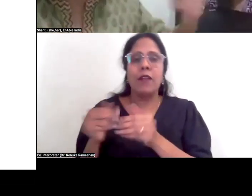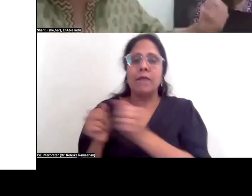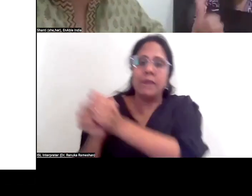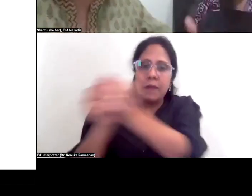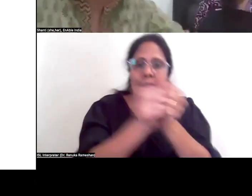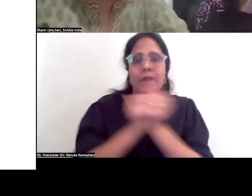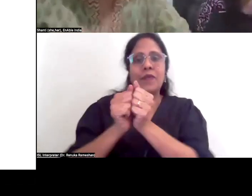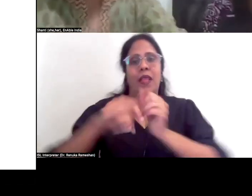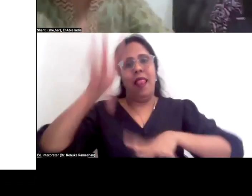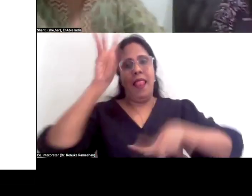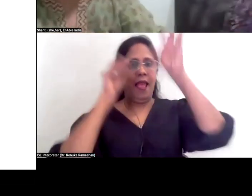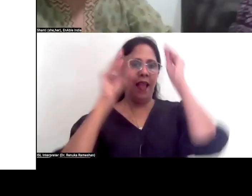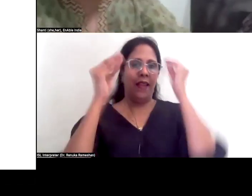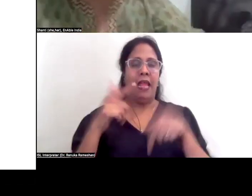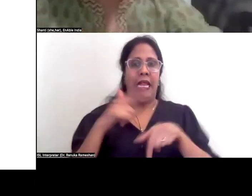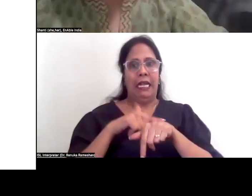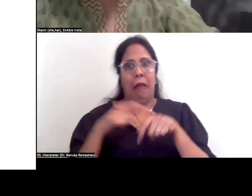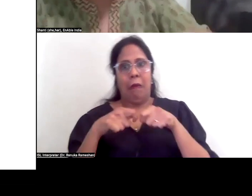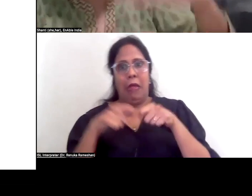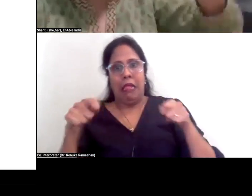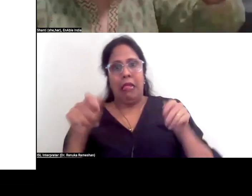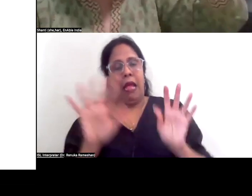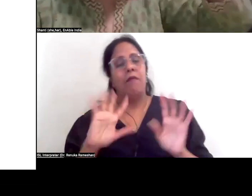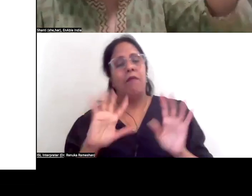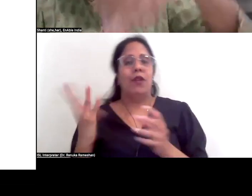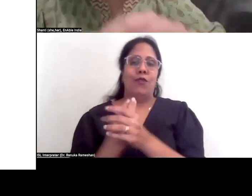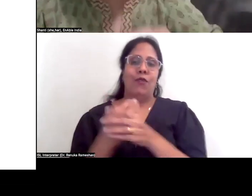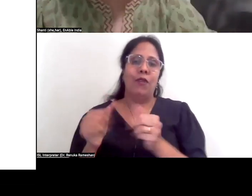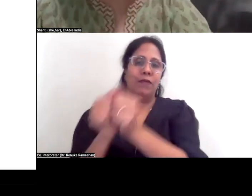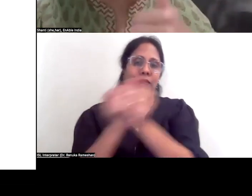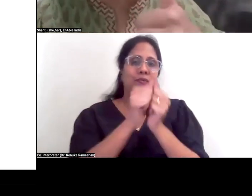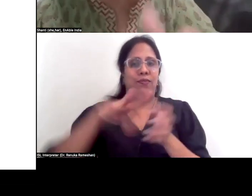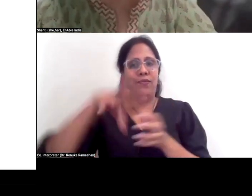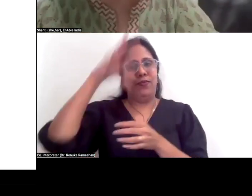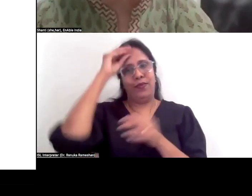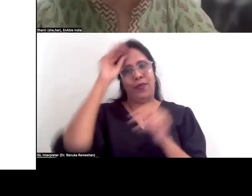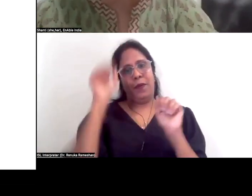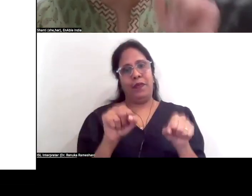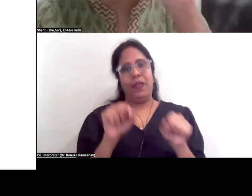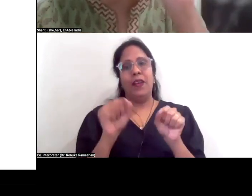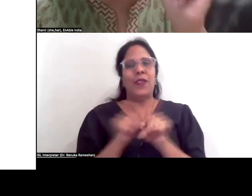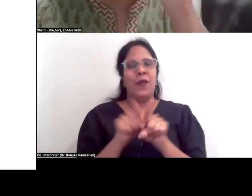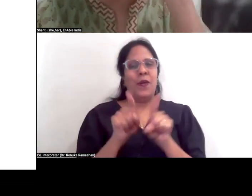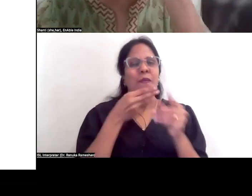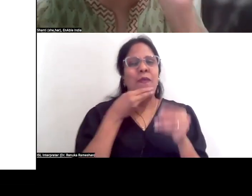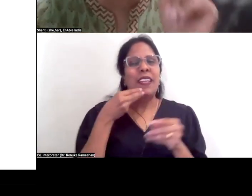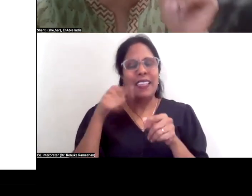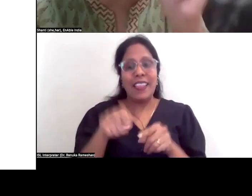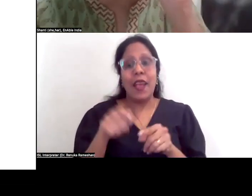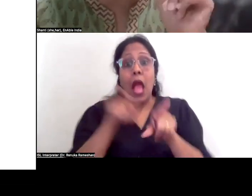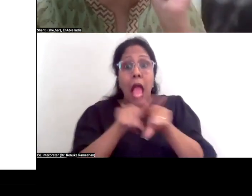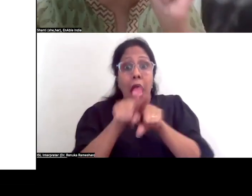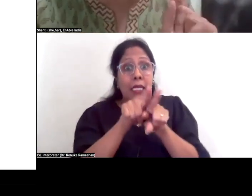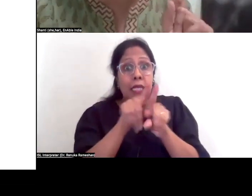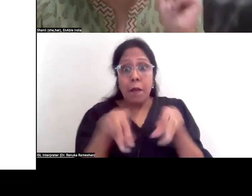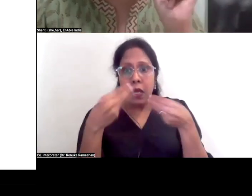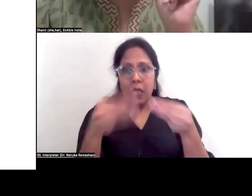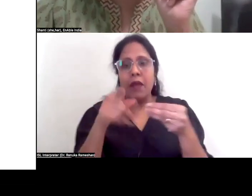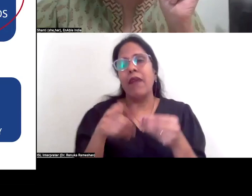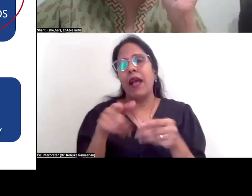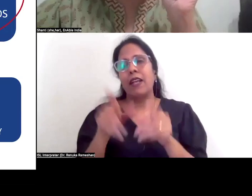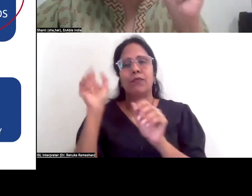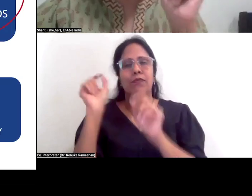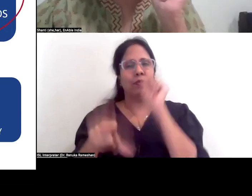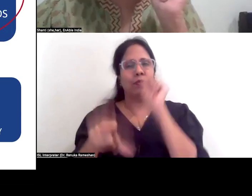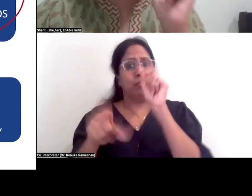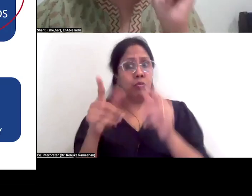learned together. Thank you so much for that, Rupa. I hope this made sense to you. Please write in the comments whether you like this example, because this adaptive leadership principle is